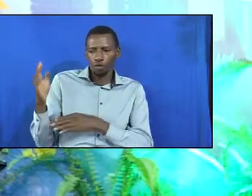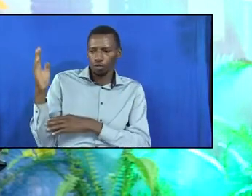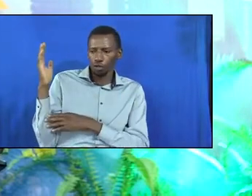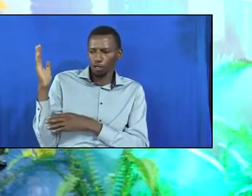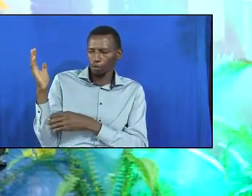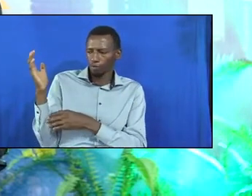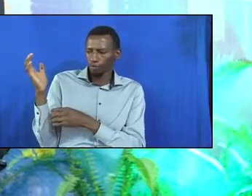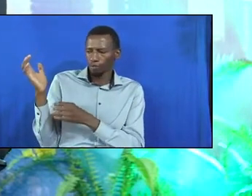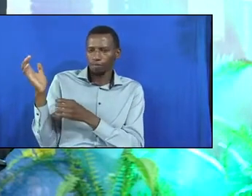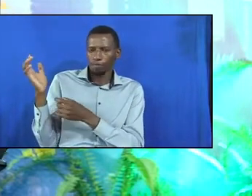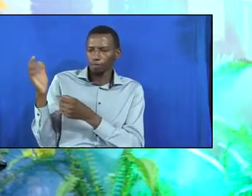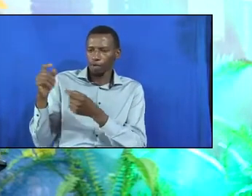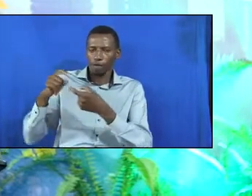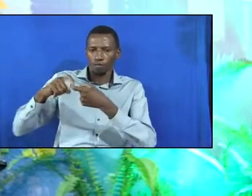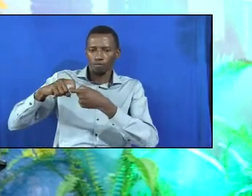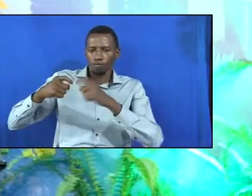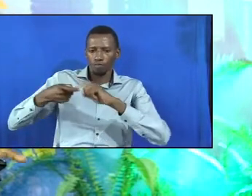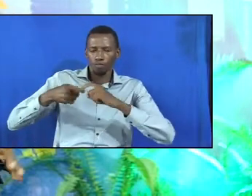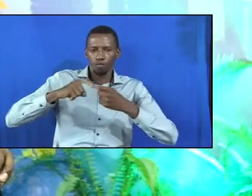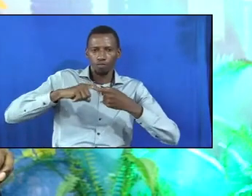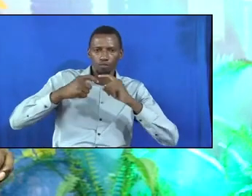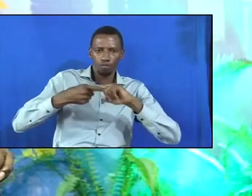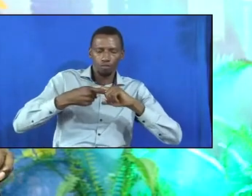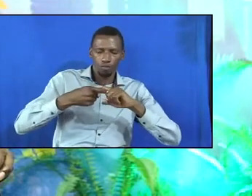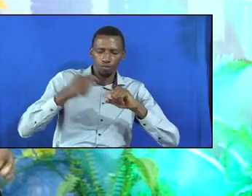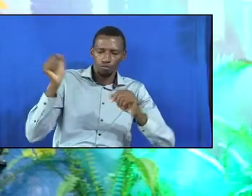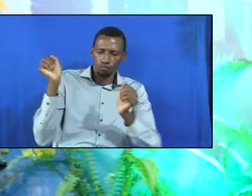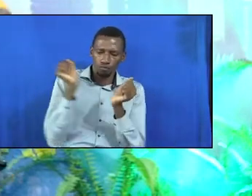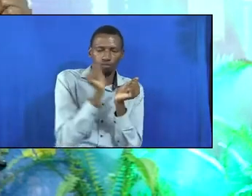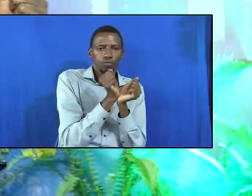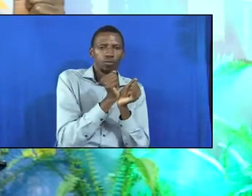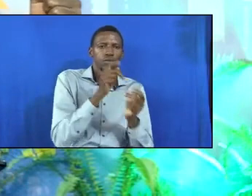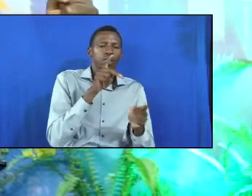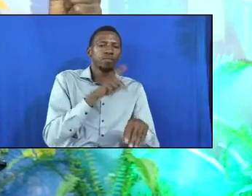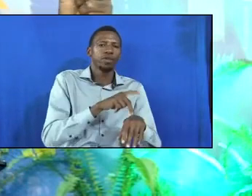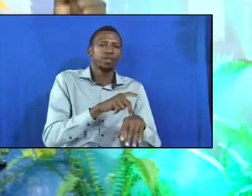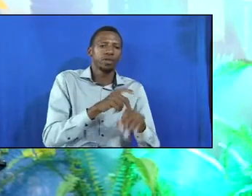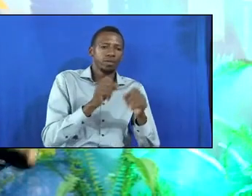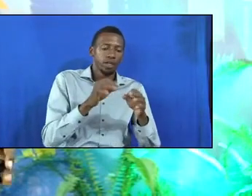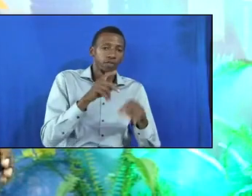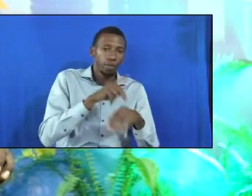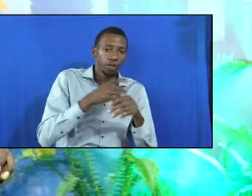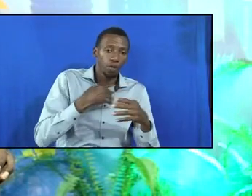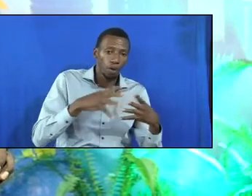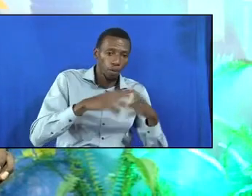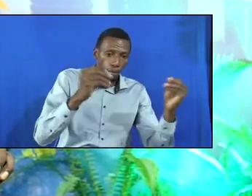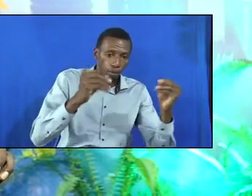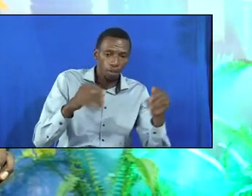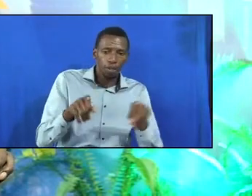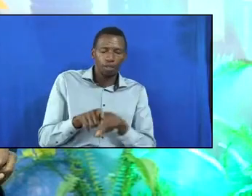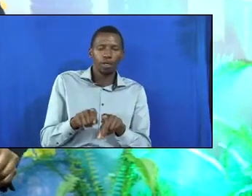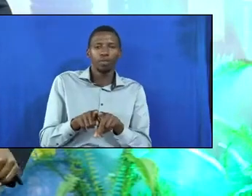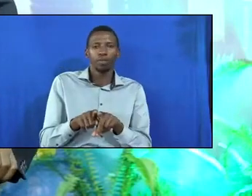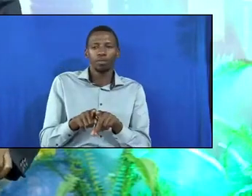if you want to run away, you'll be running away with the soldiers. It was more than a maximum prison.